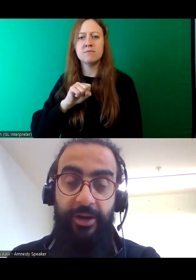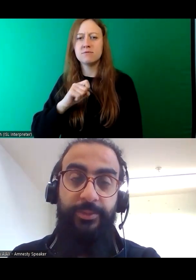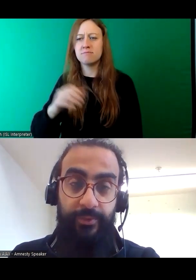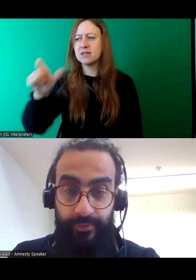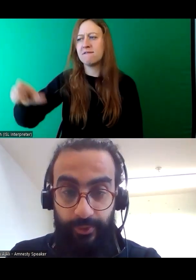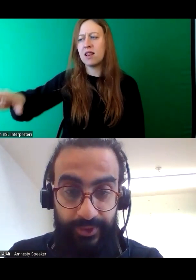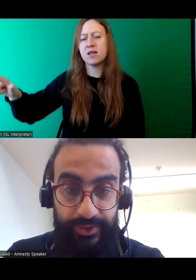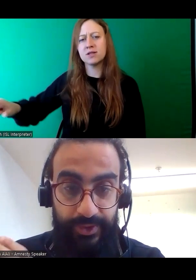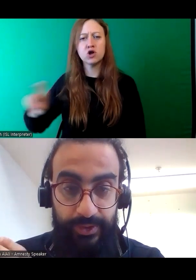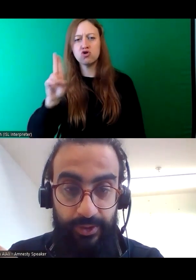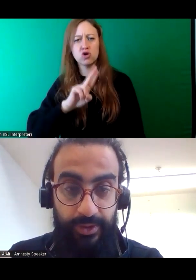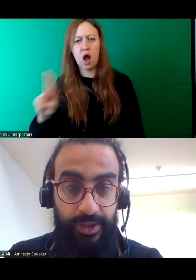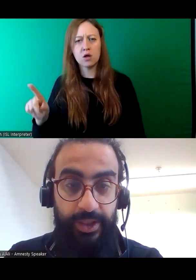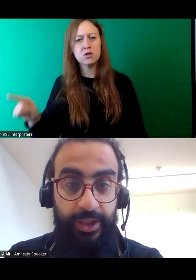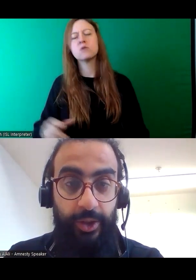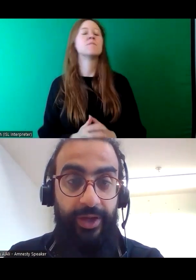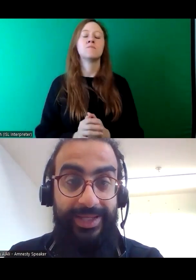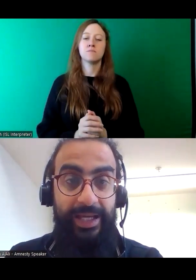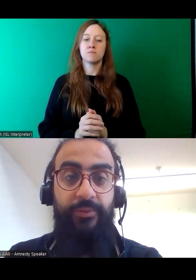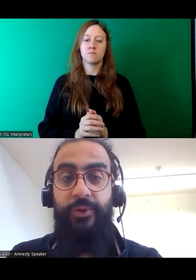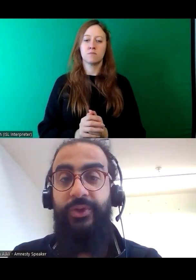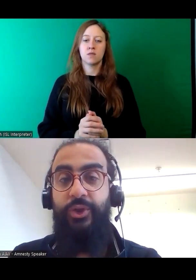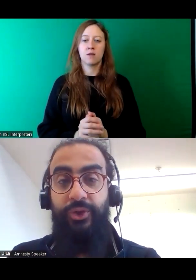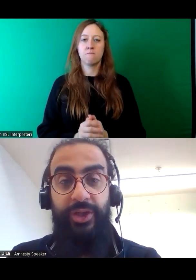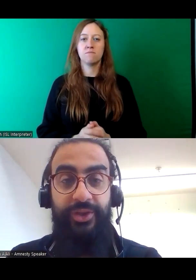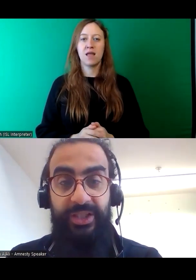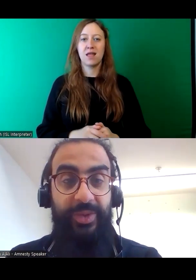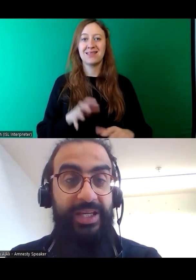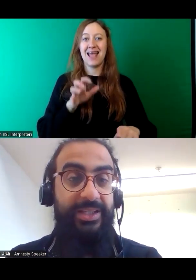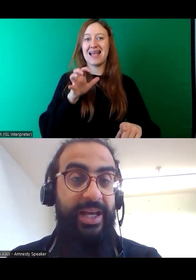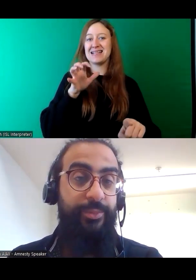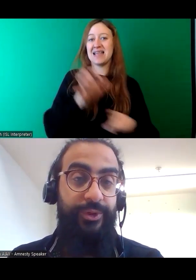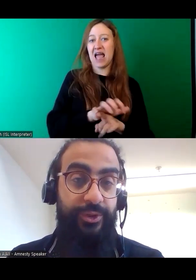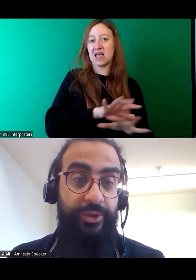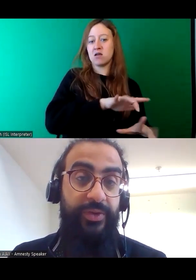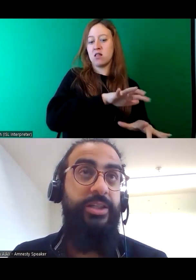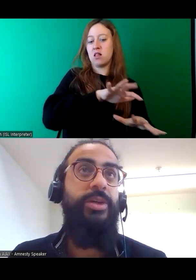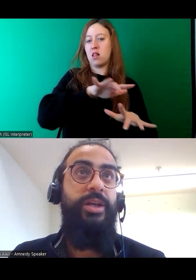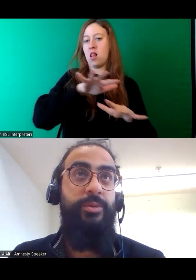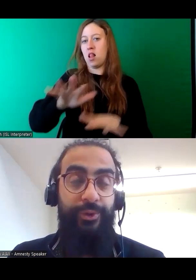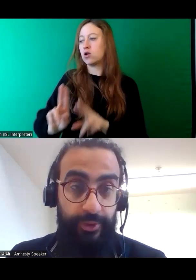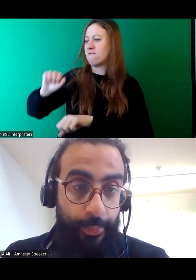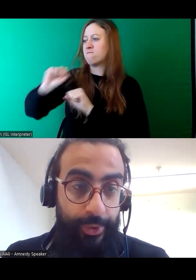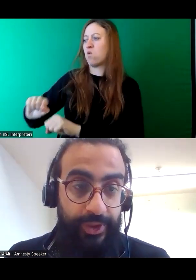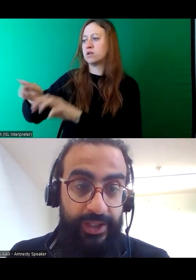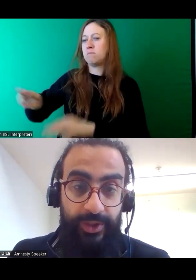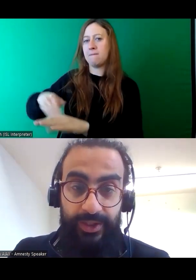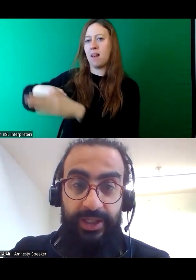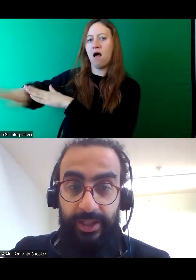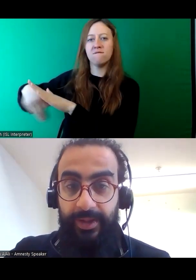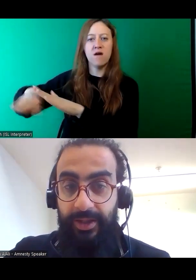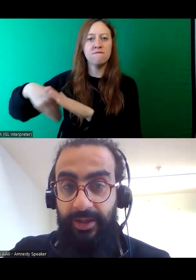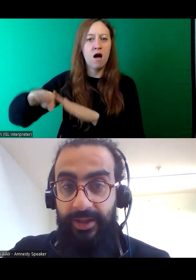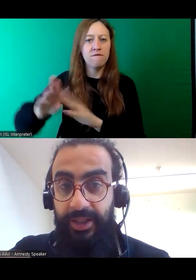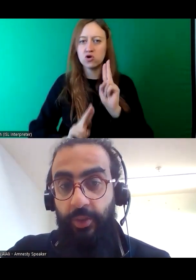the armed forces or attacking forces should not displace any person or evacuate any person. But as we